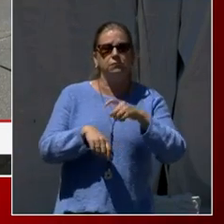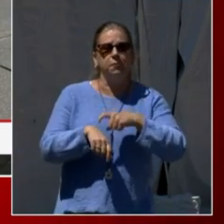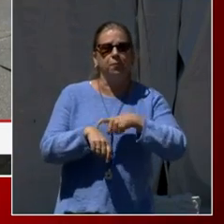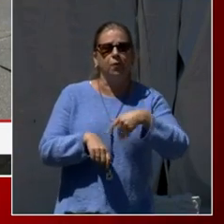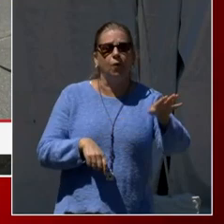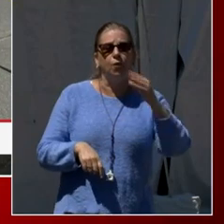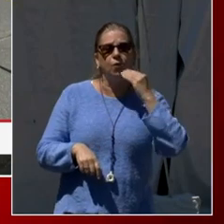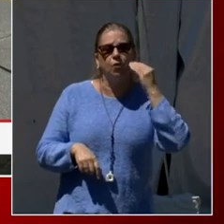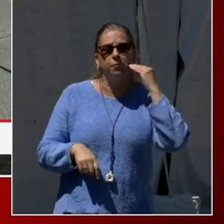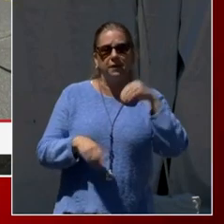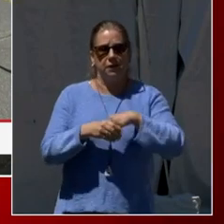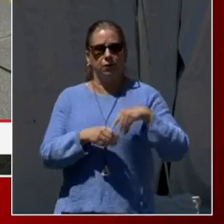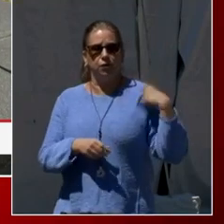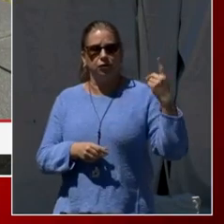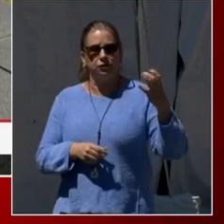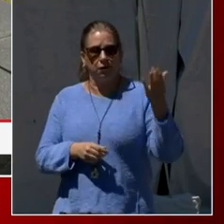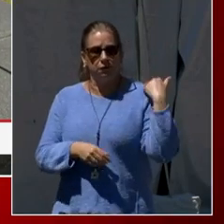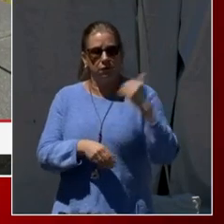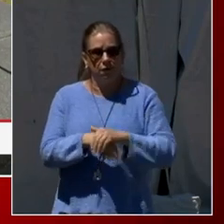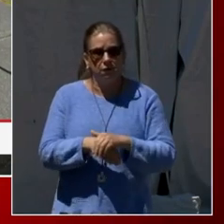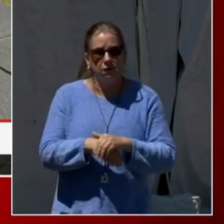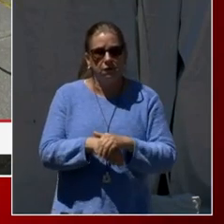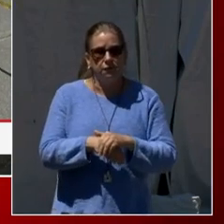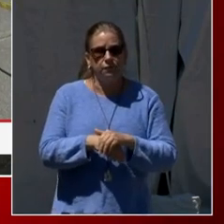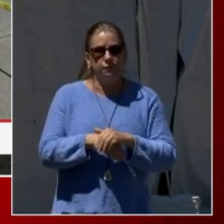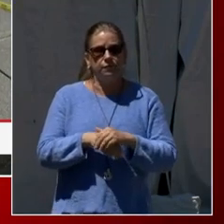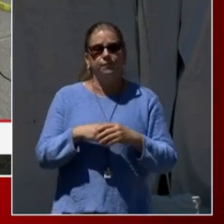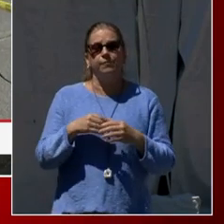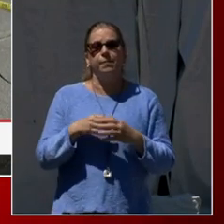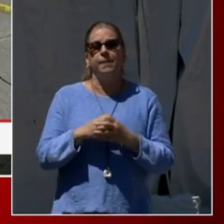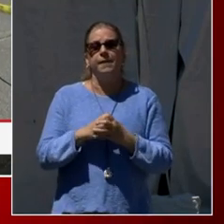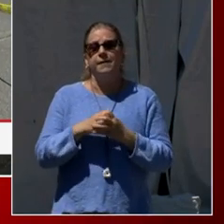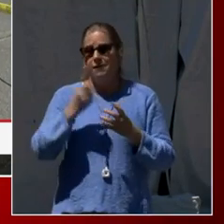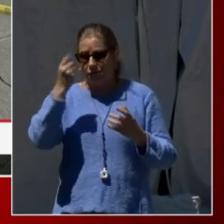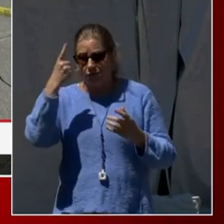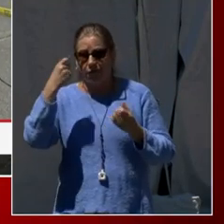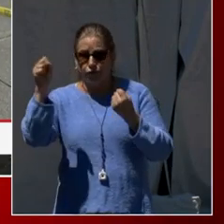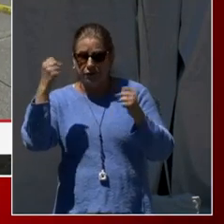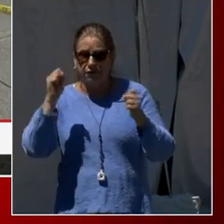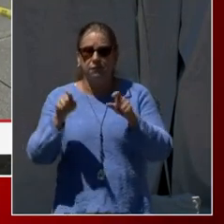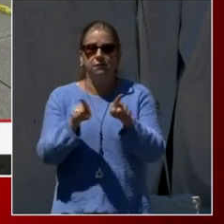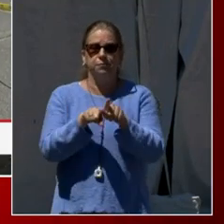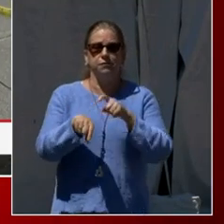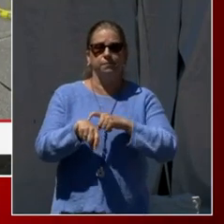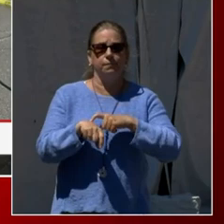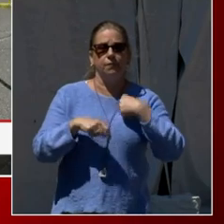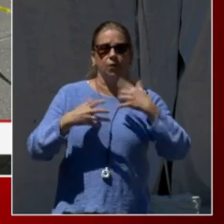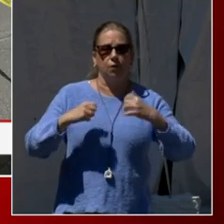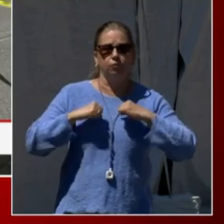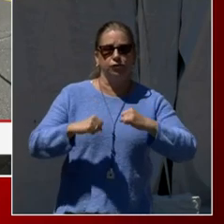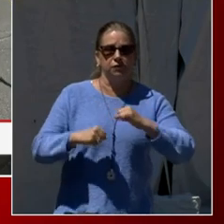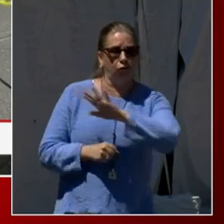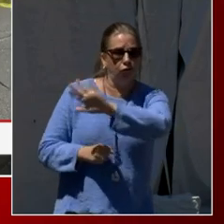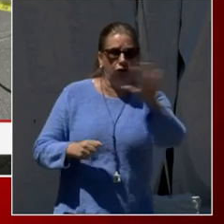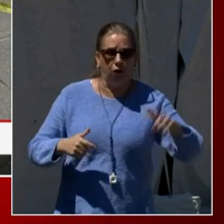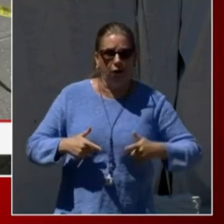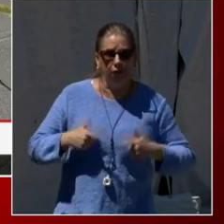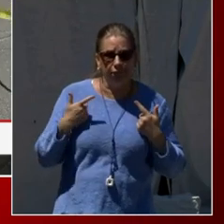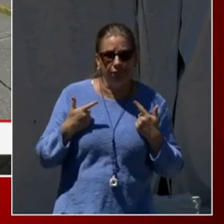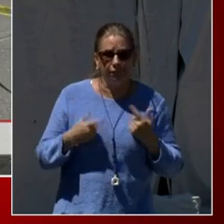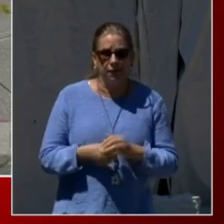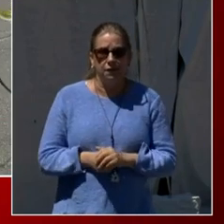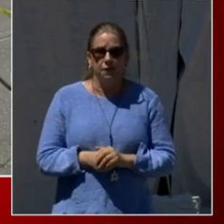to protect the safety of everyone in our city. Tonight's curfew will begin at